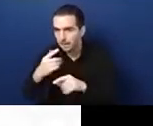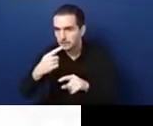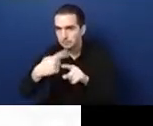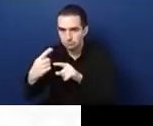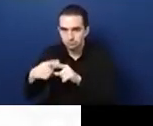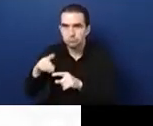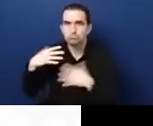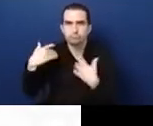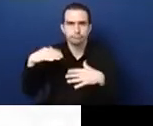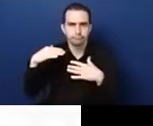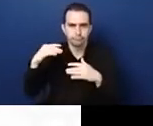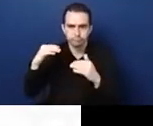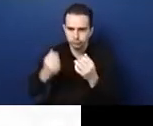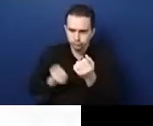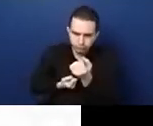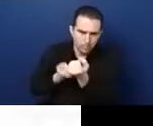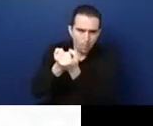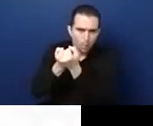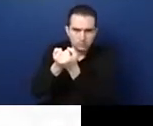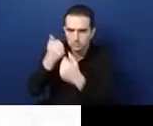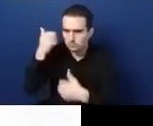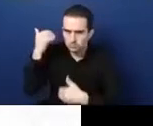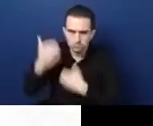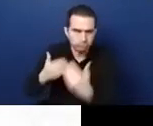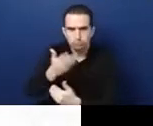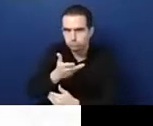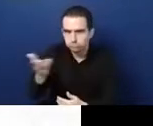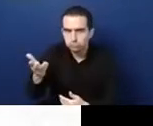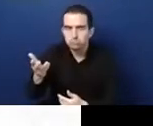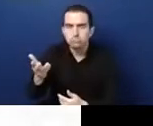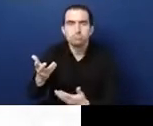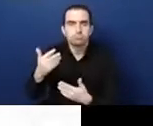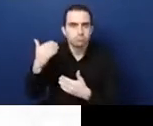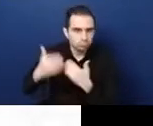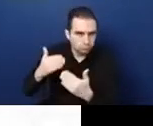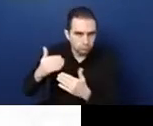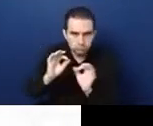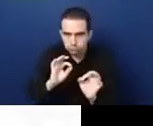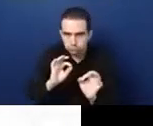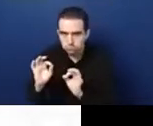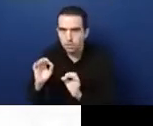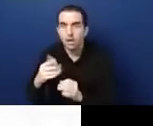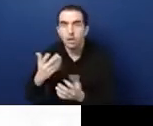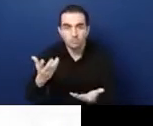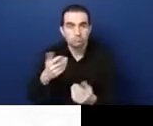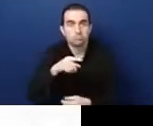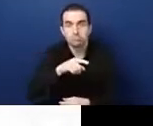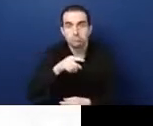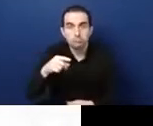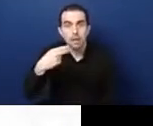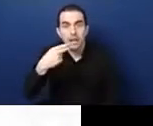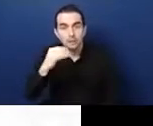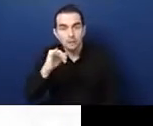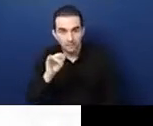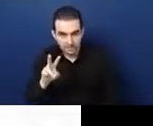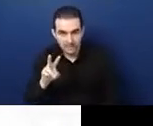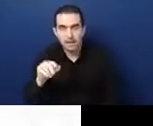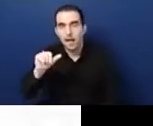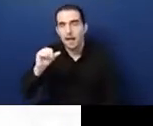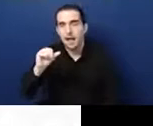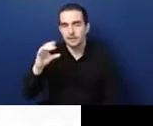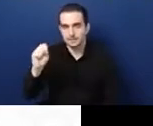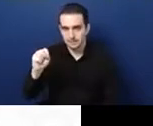Masaka sub-region of Uganda. He focuses on equal opportunities and rights on access